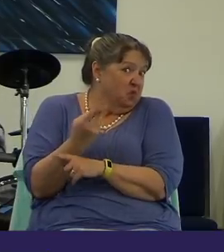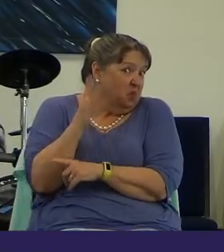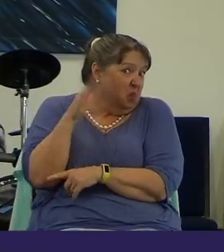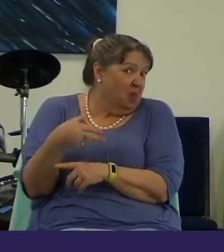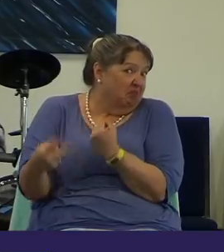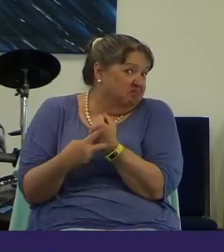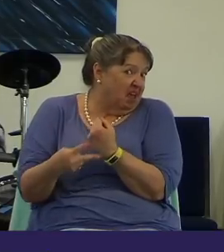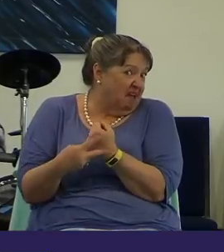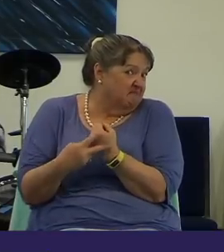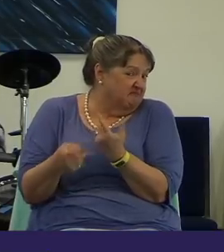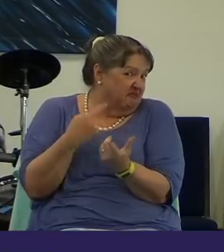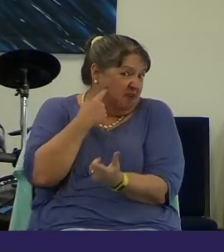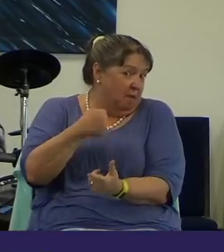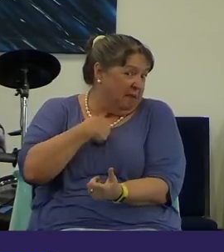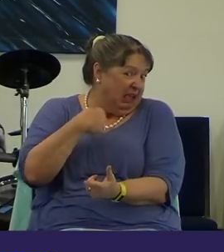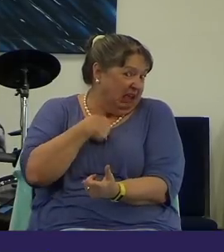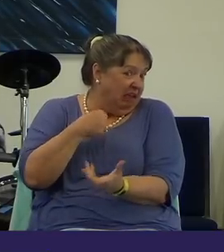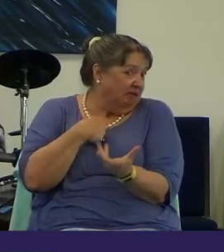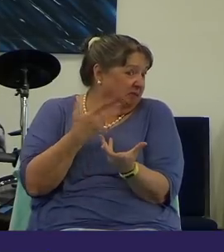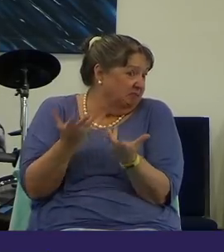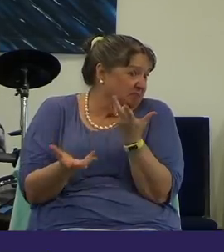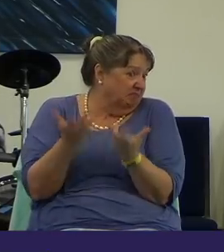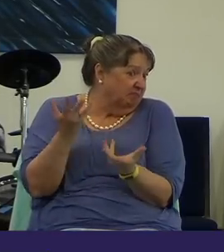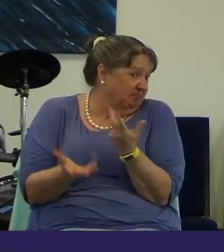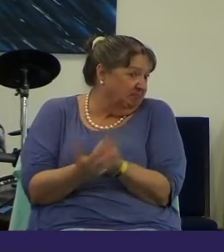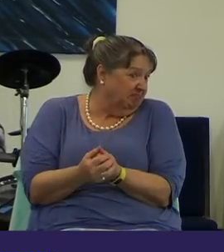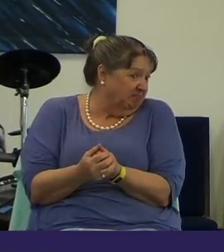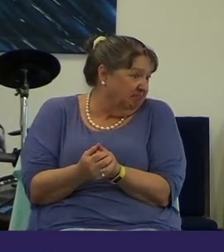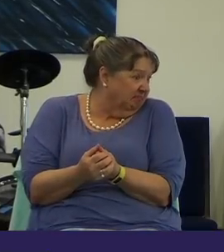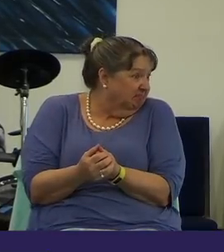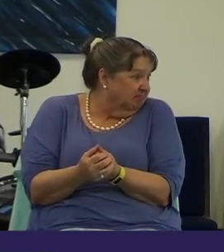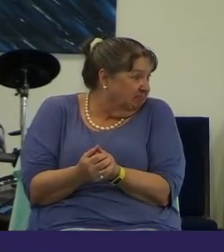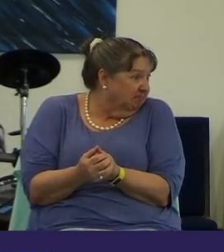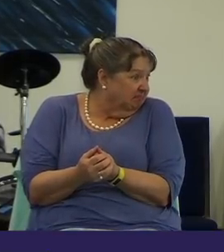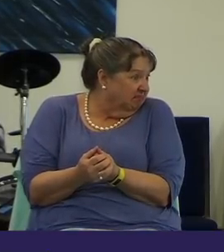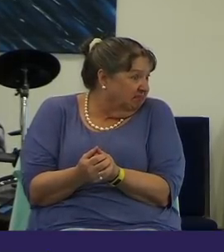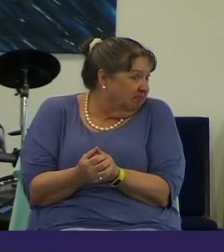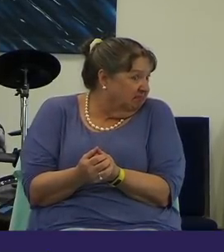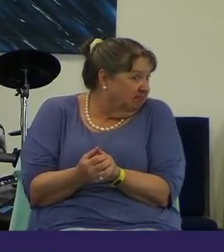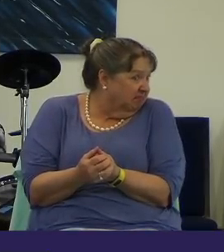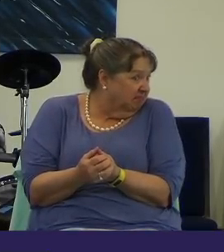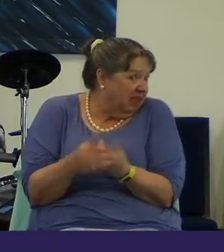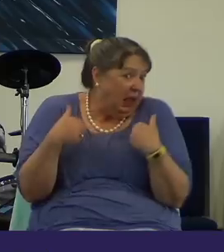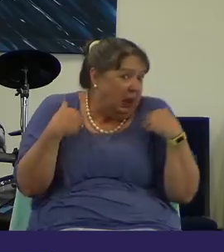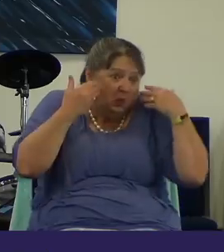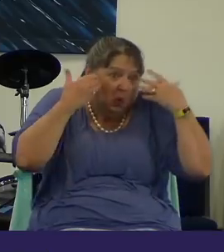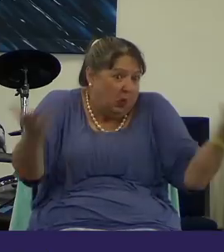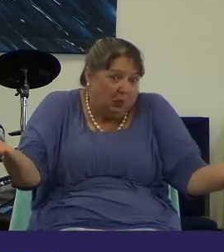be using that for something one day. I don't know.